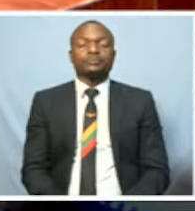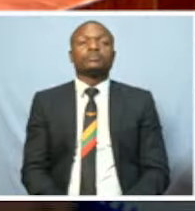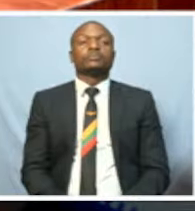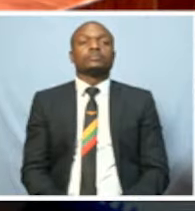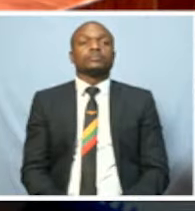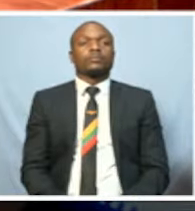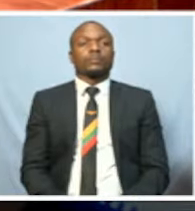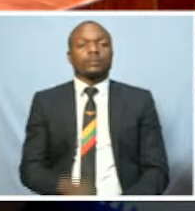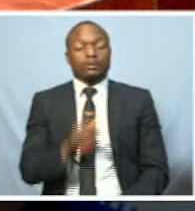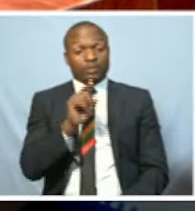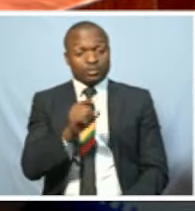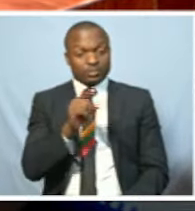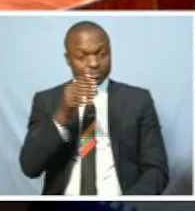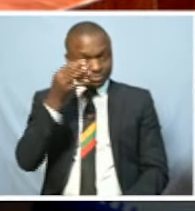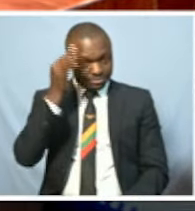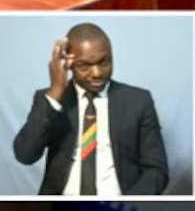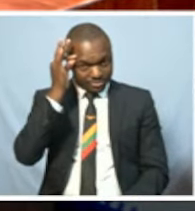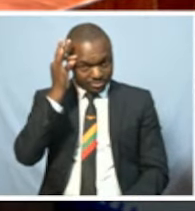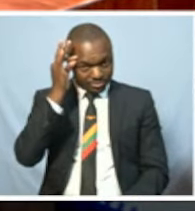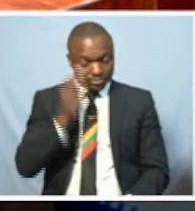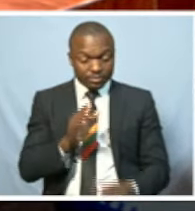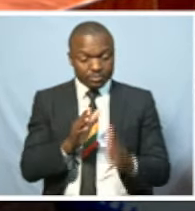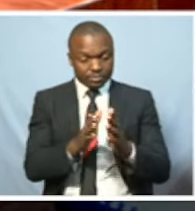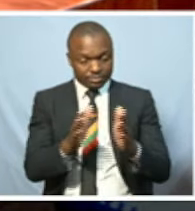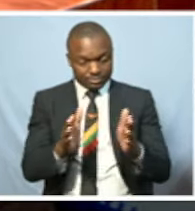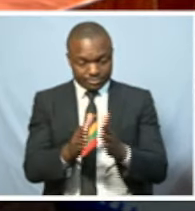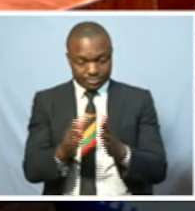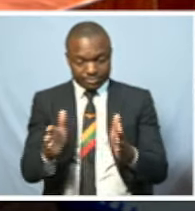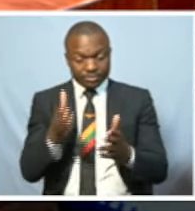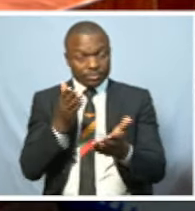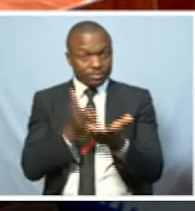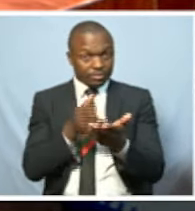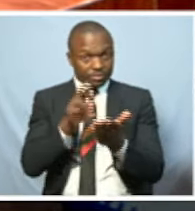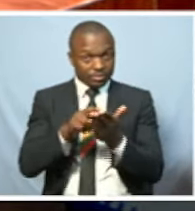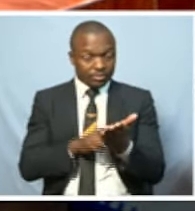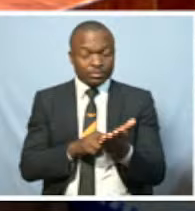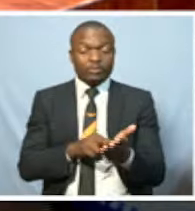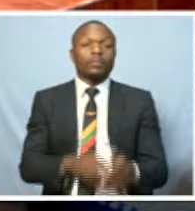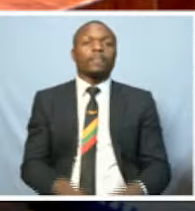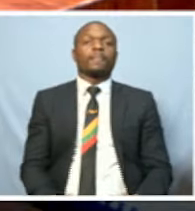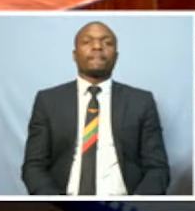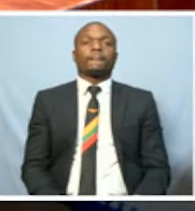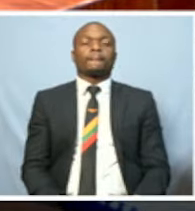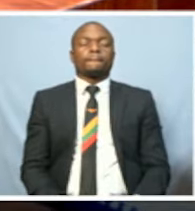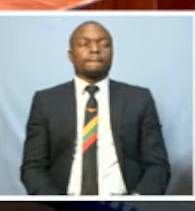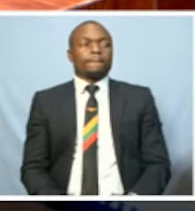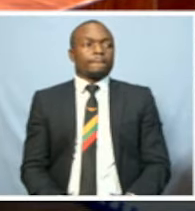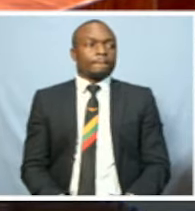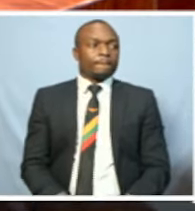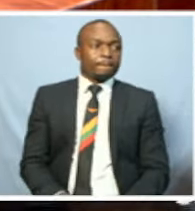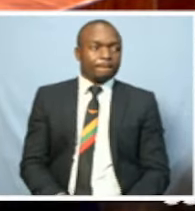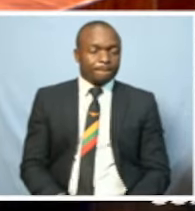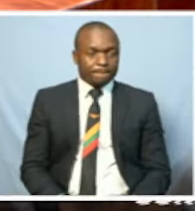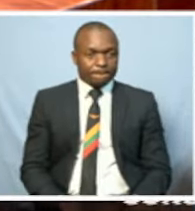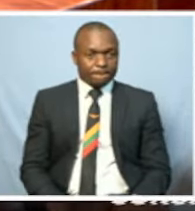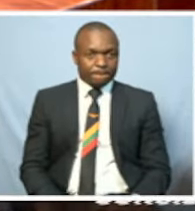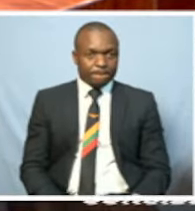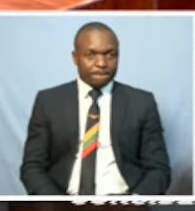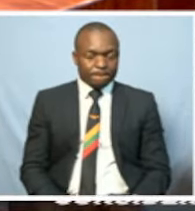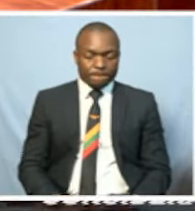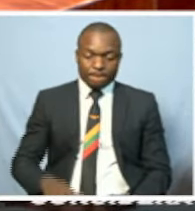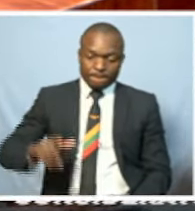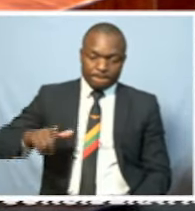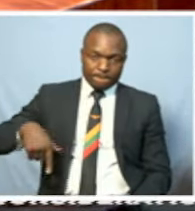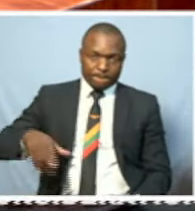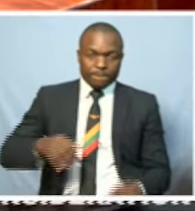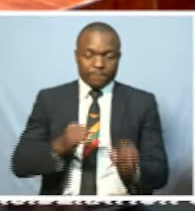You have noted the gaps in the report, CS. We, especially the delayed implementation